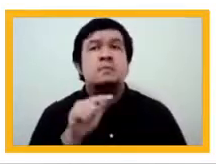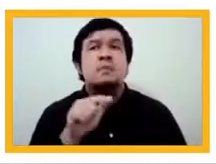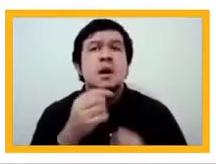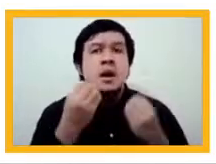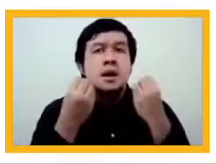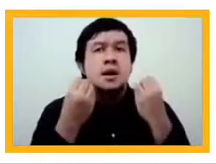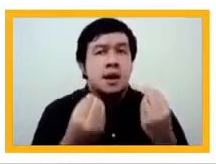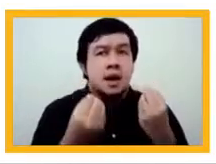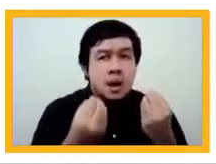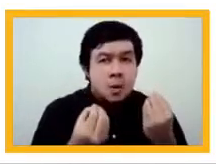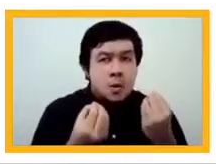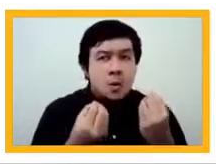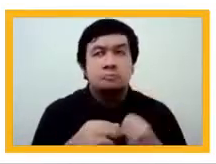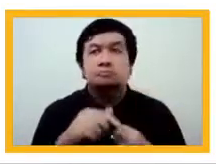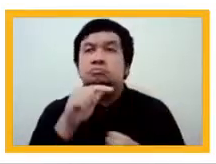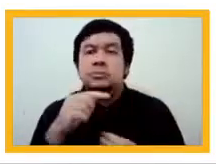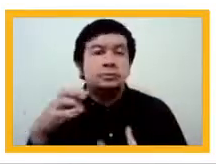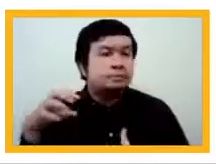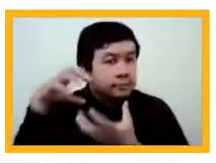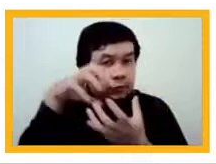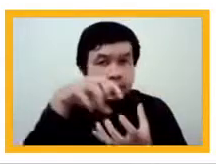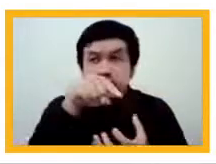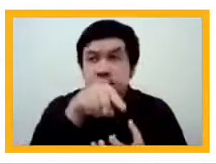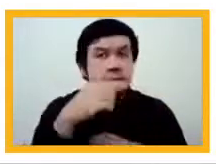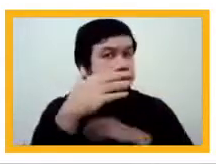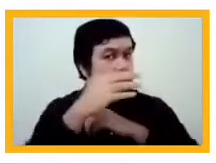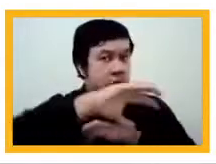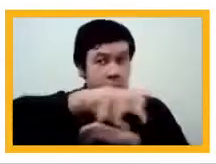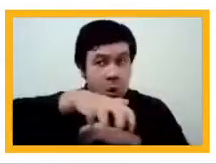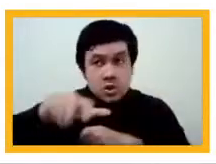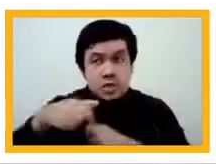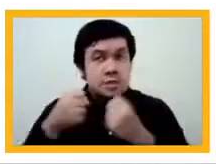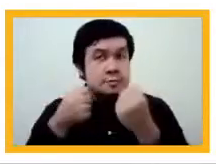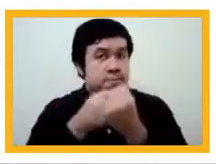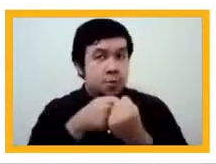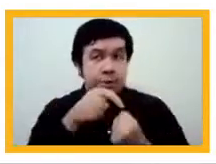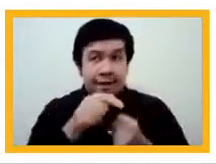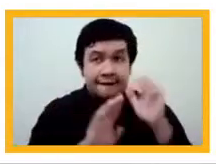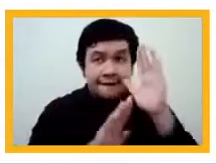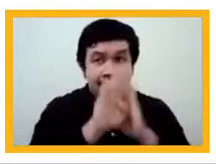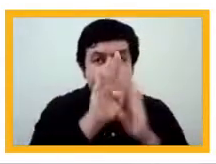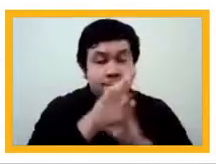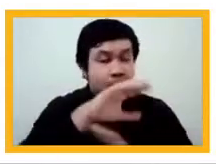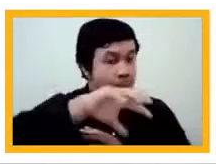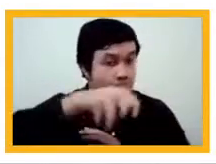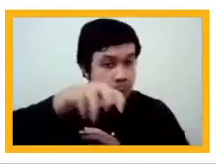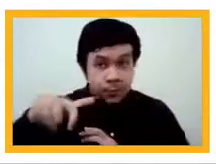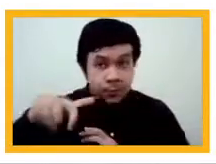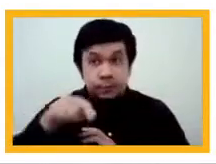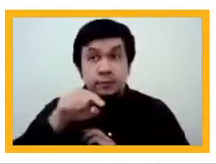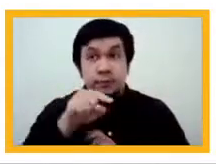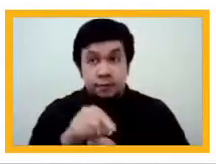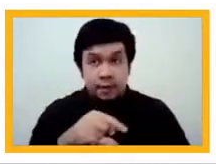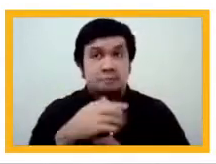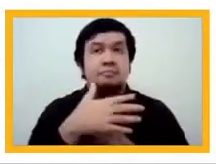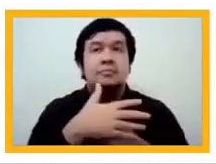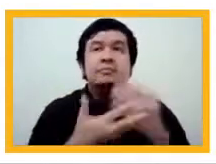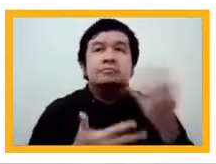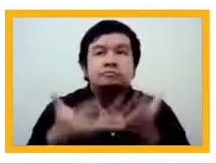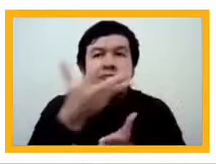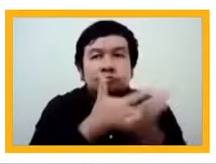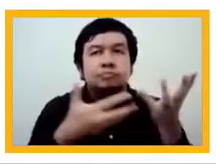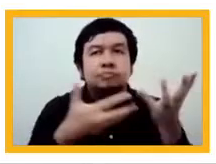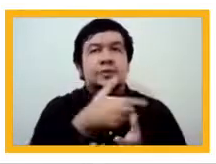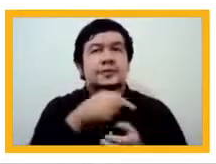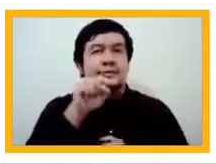support developing countries to benefit from their learnings on how to drive the fourth industrial revolution and